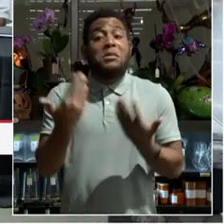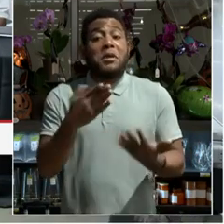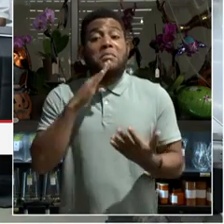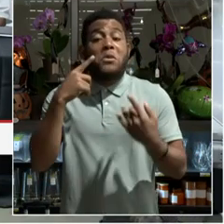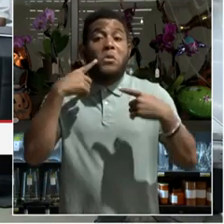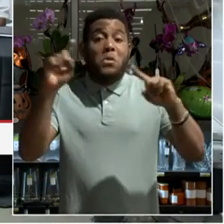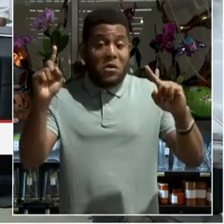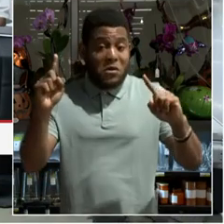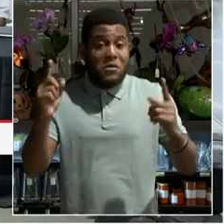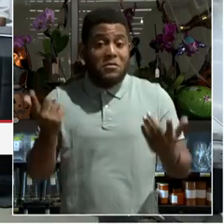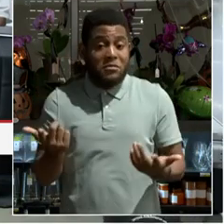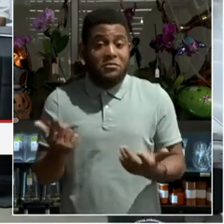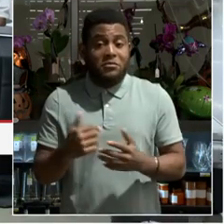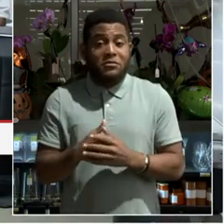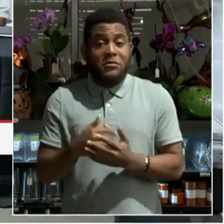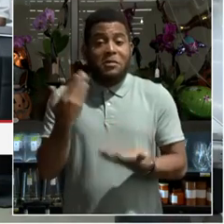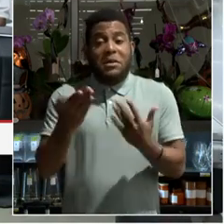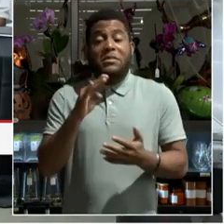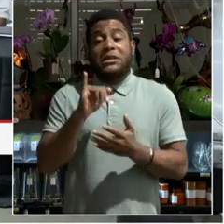Casa Ruby.